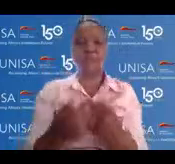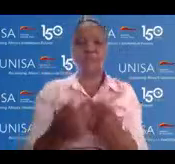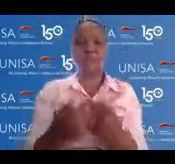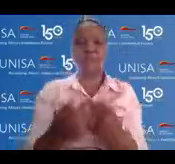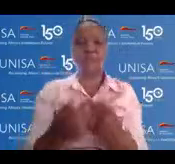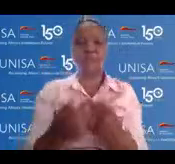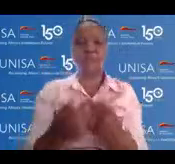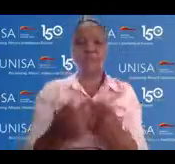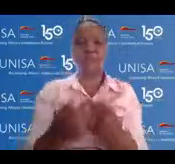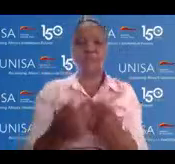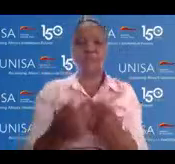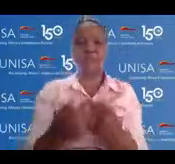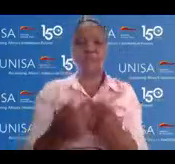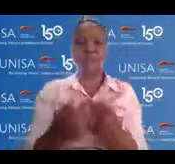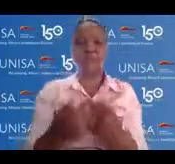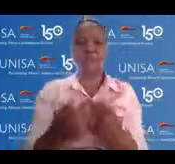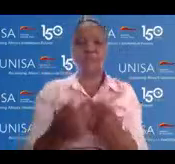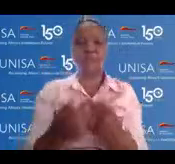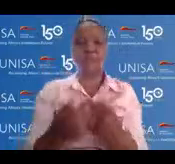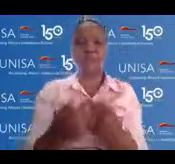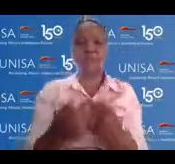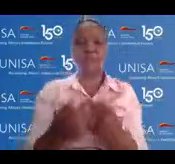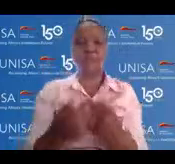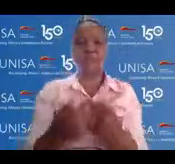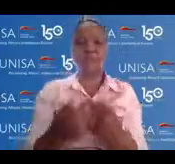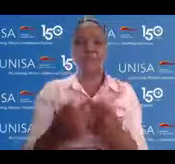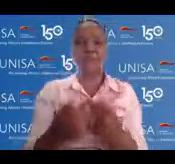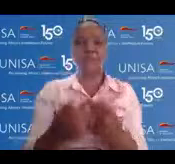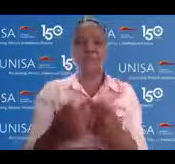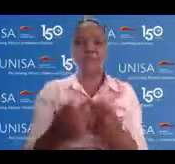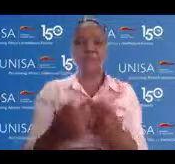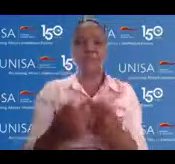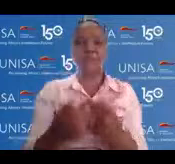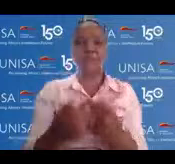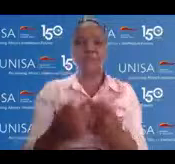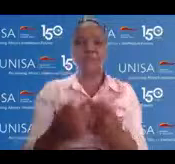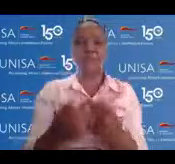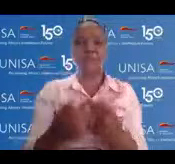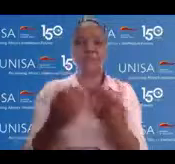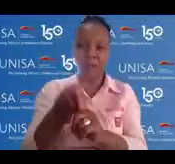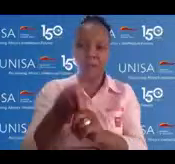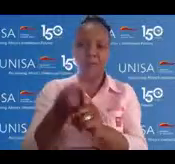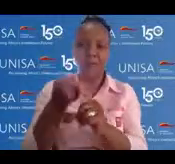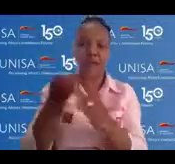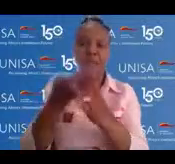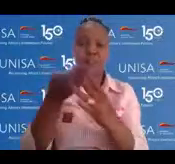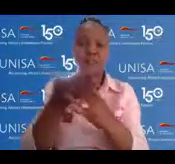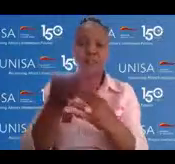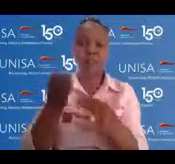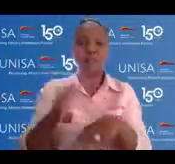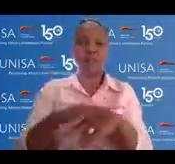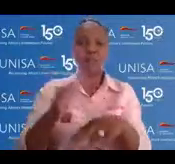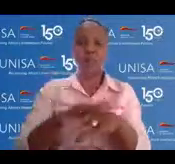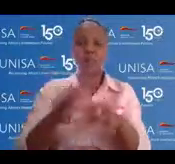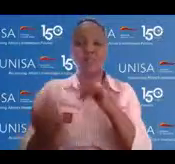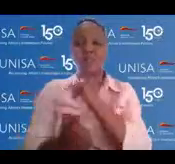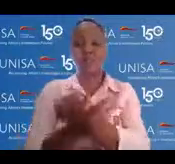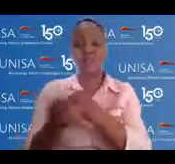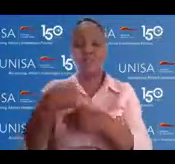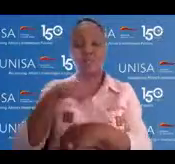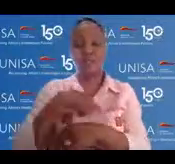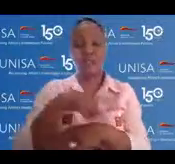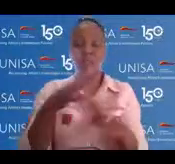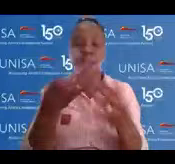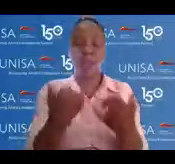start, Lindiwe. You've got much more sessions. Because you've done so well, we're going to push you to navigate more sessions for us. Okay, so now that you know,